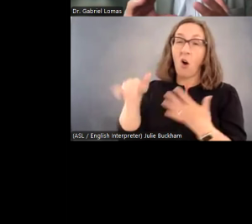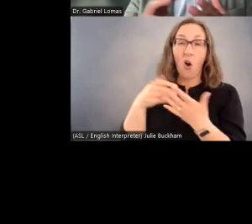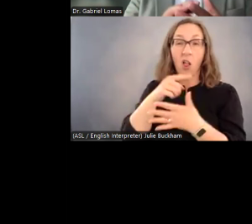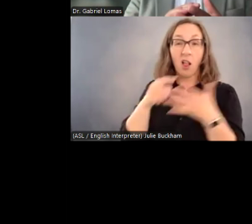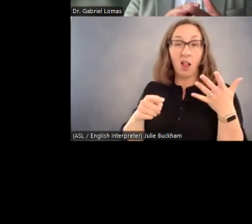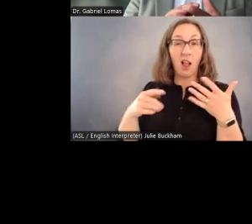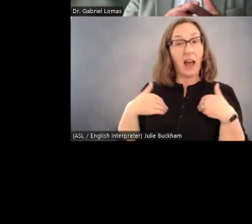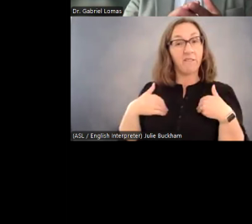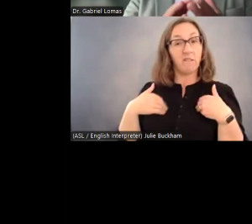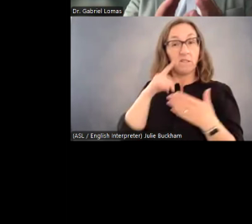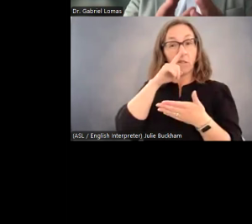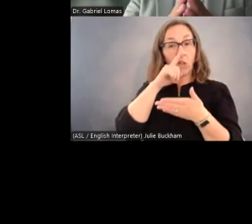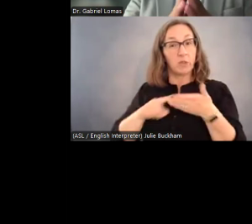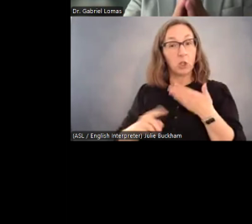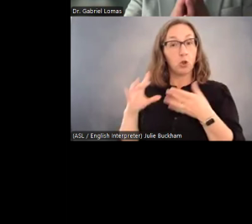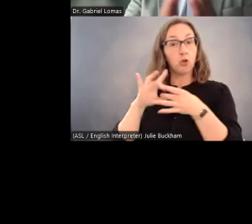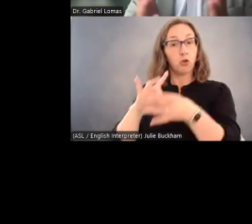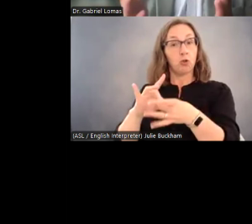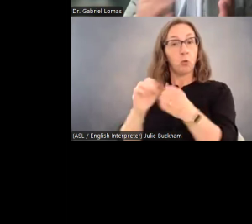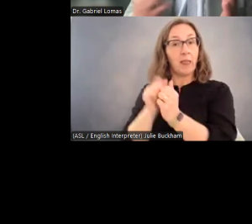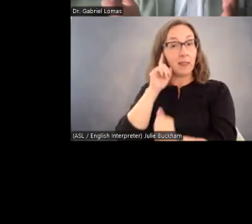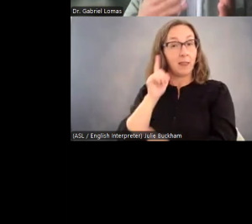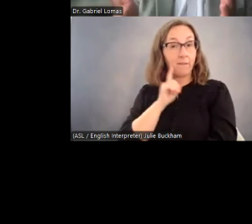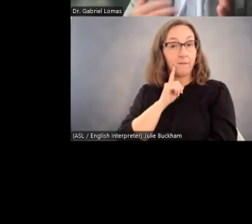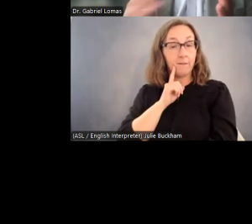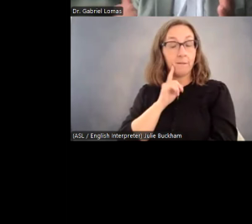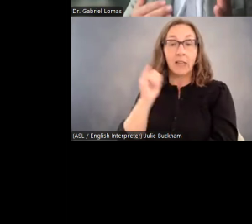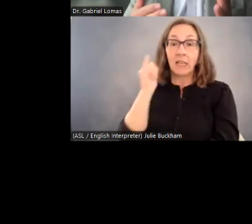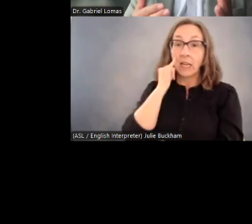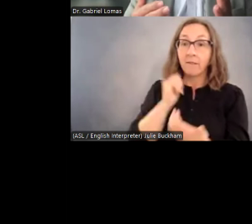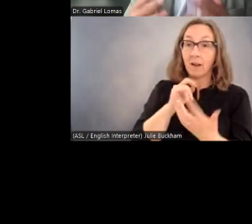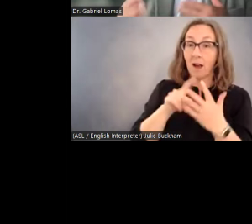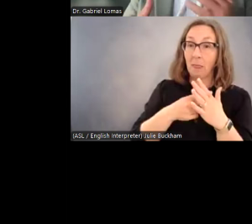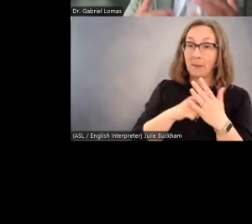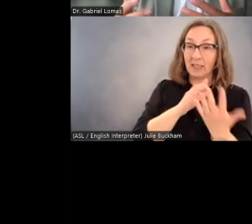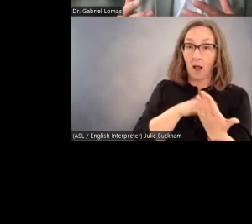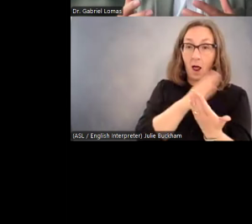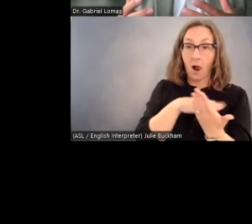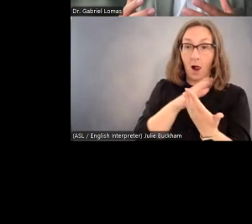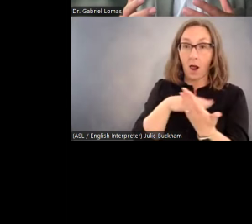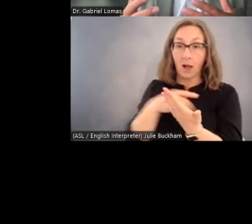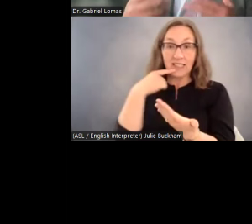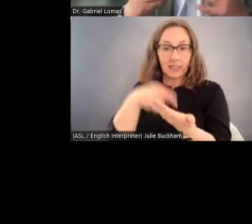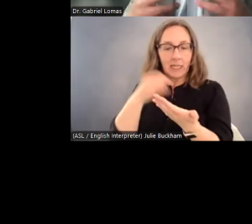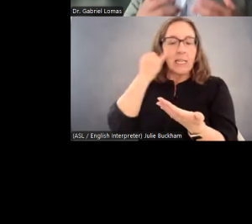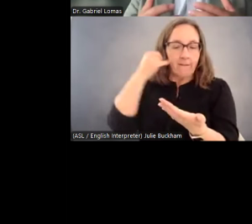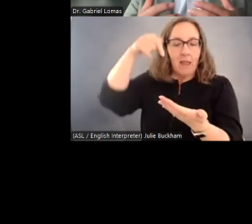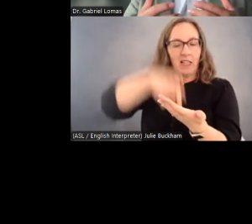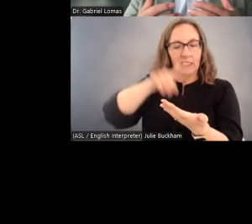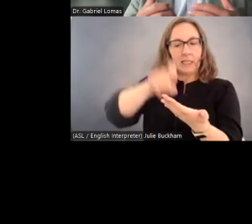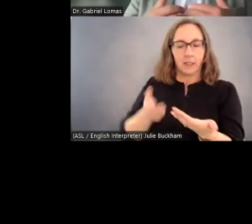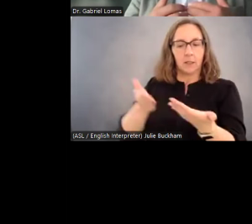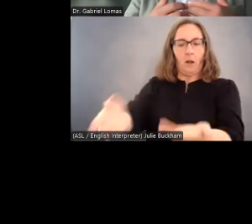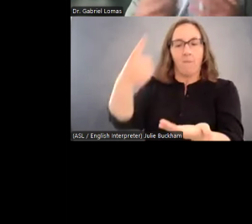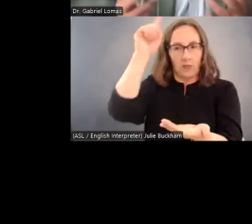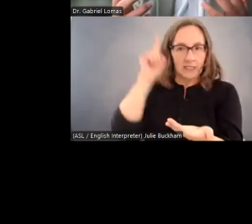research with deaf people. So in their manuals, if you flip through the early pages, they'll tell you if you're going to administer to deaf people, here's what we